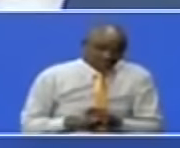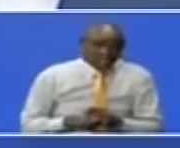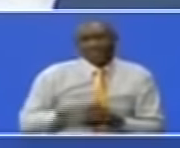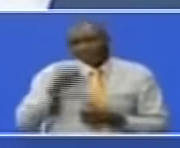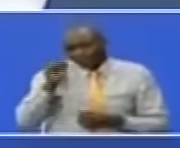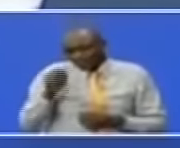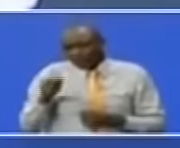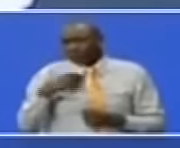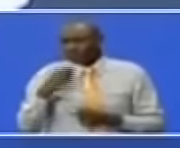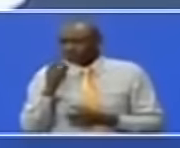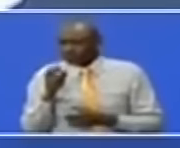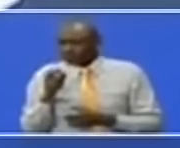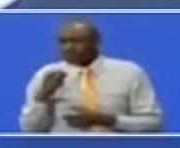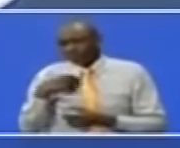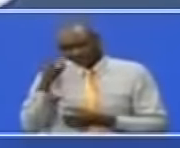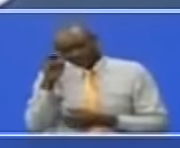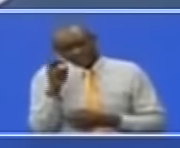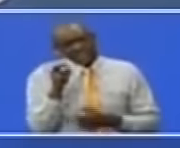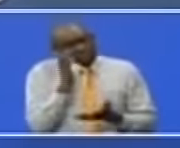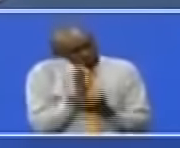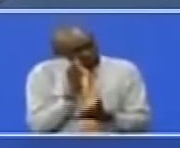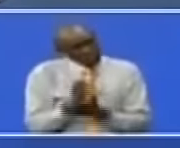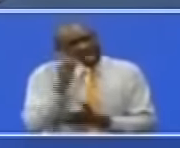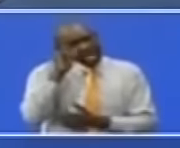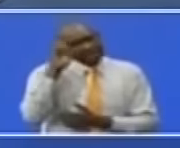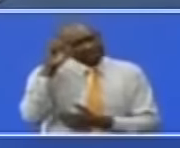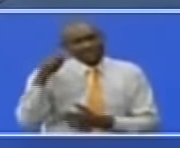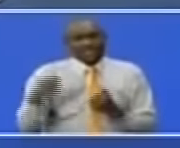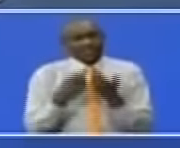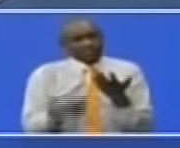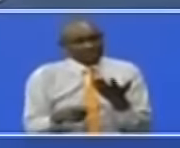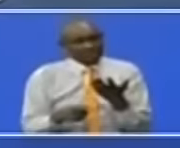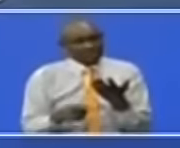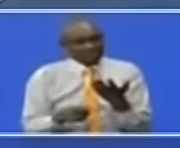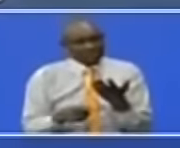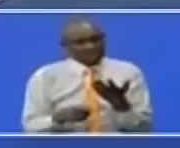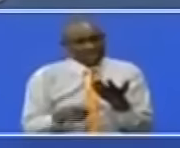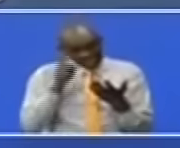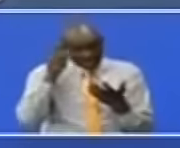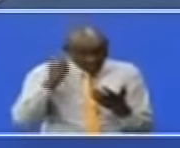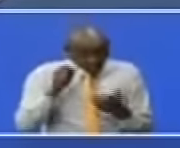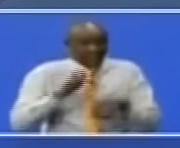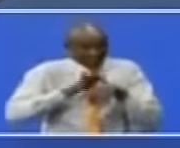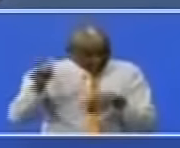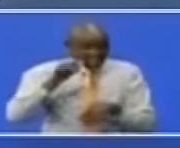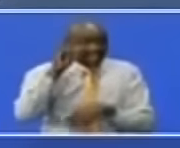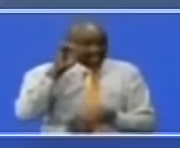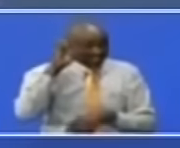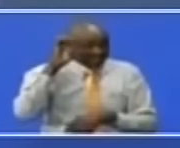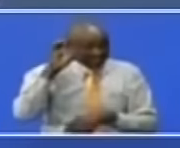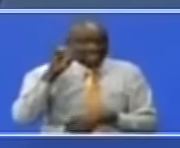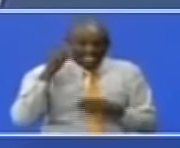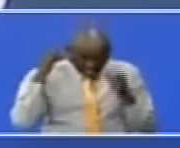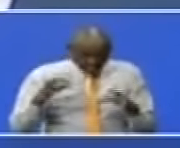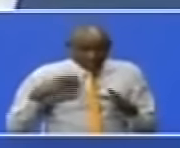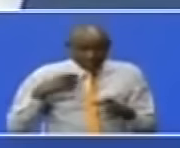likely to see a serious onslaught on the IBC? Is this going to be the Waterloo on the IBC? If credibility